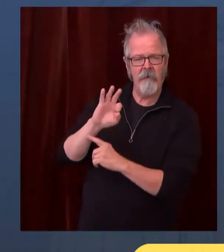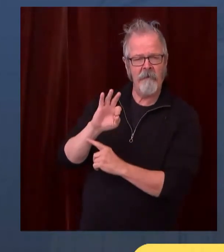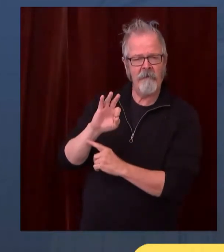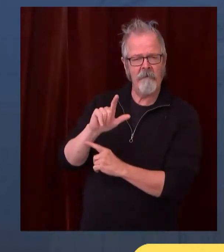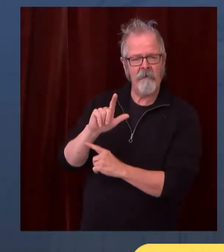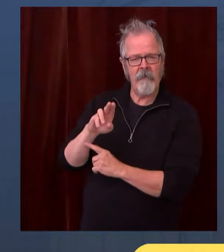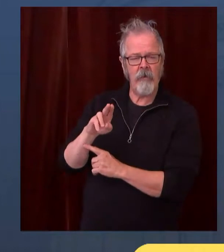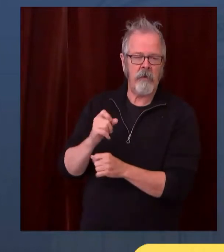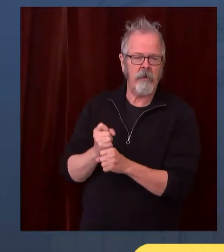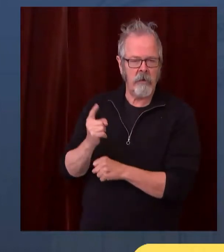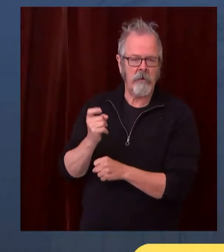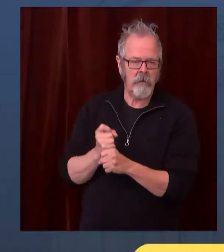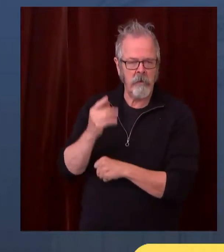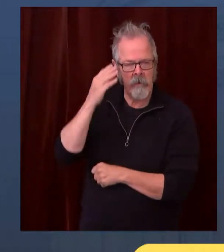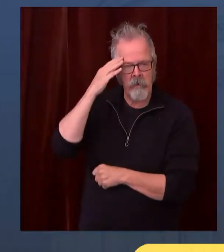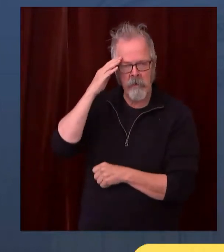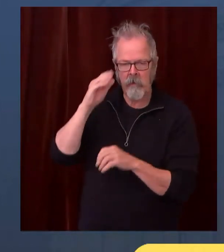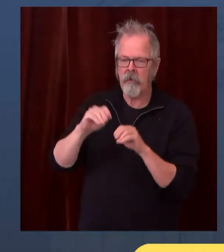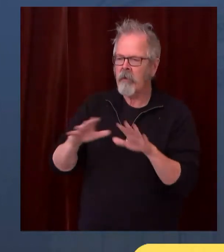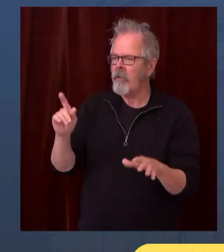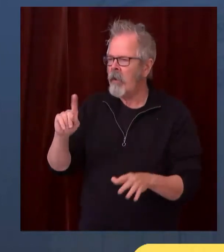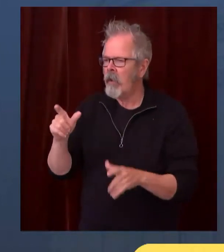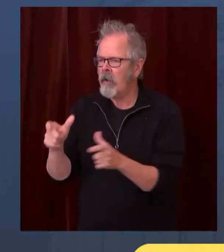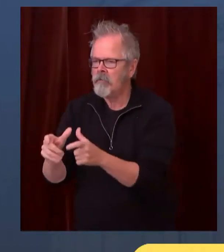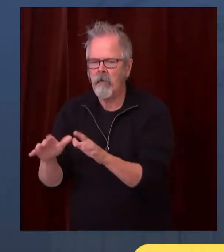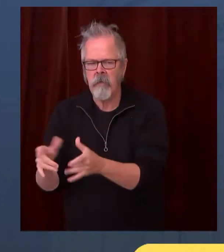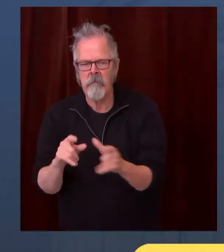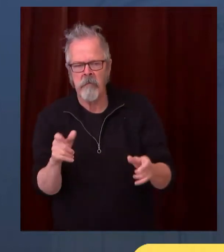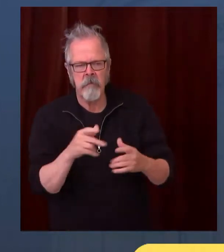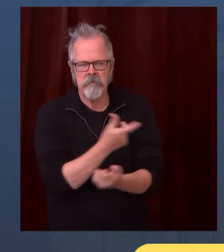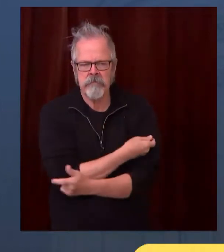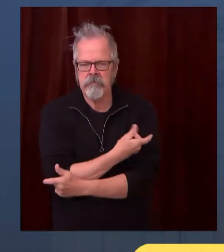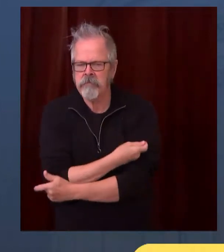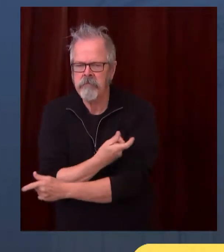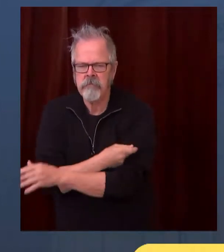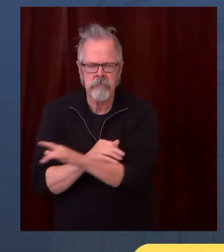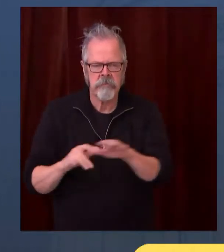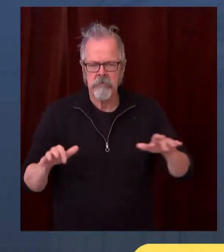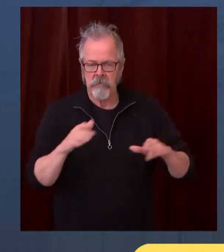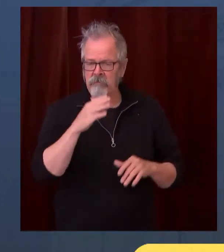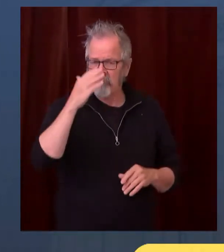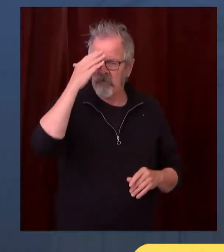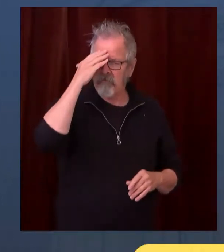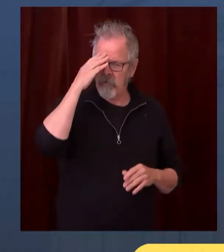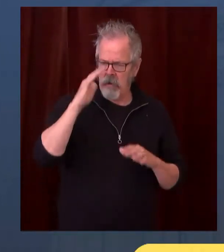possible was a very big lesson for us going forward.